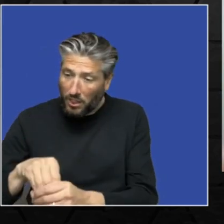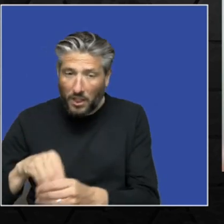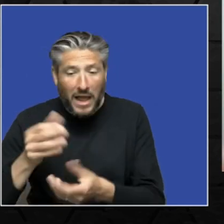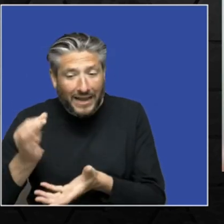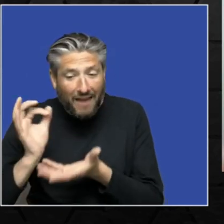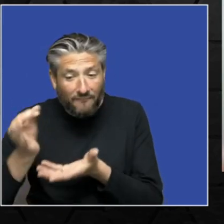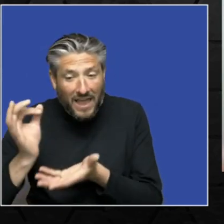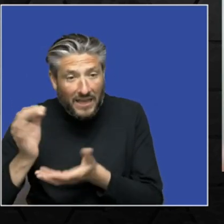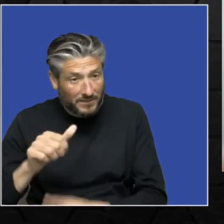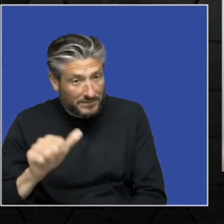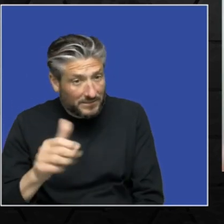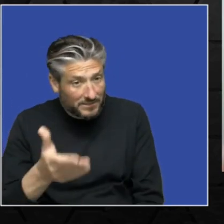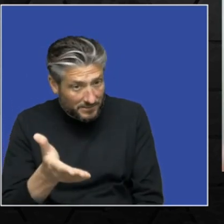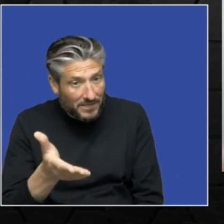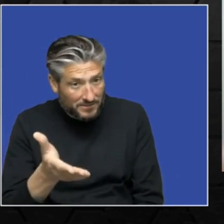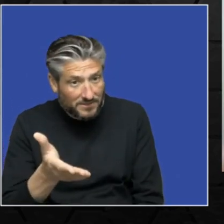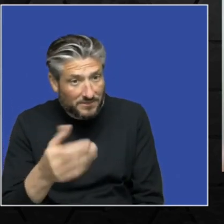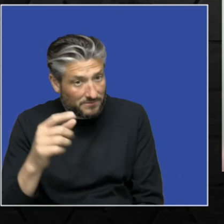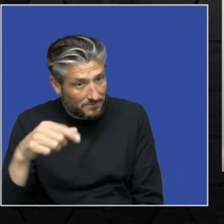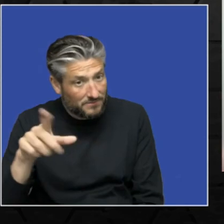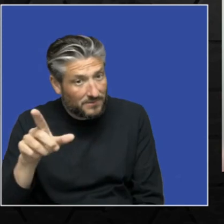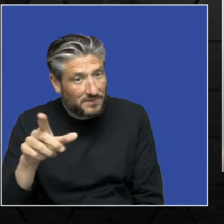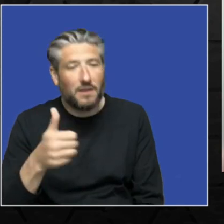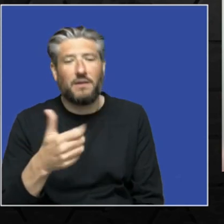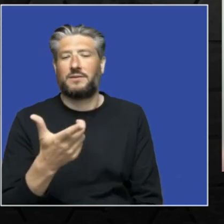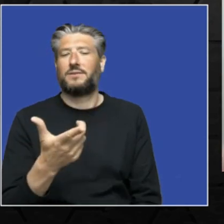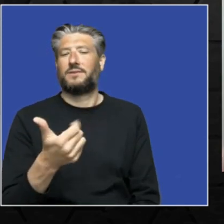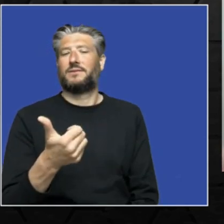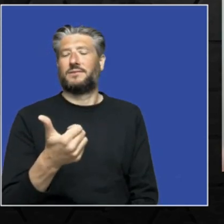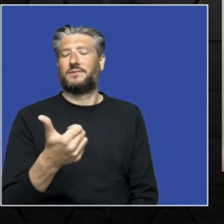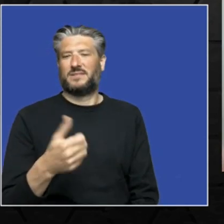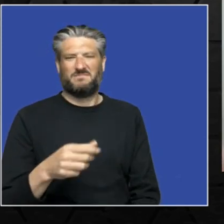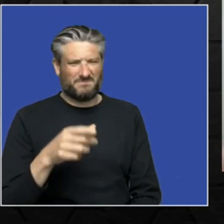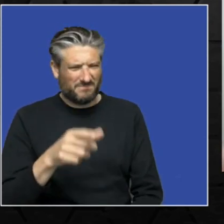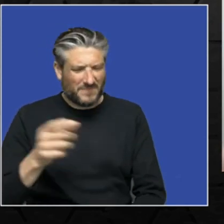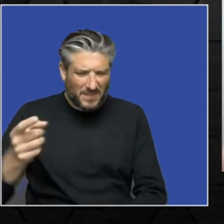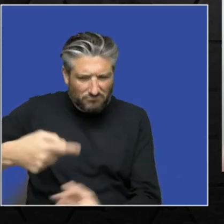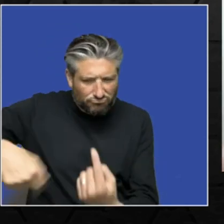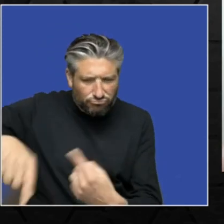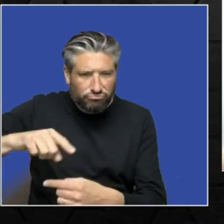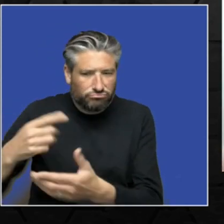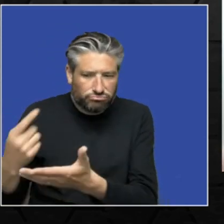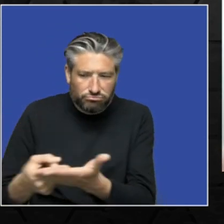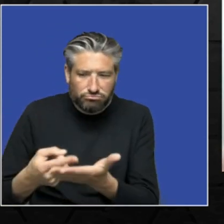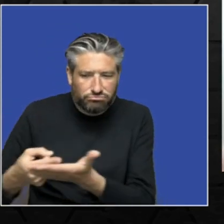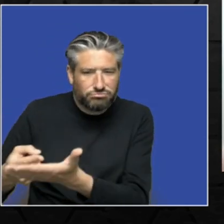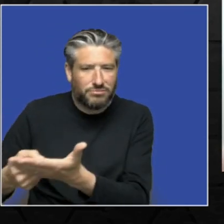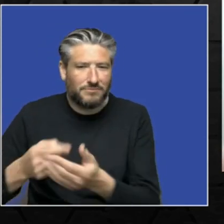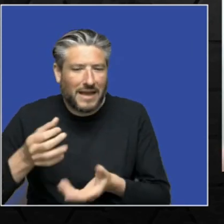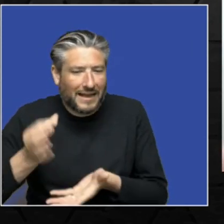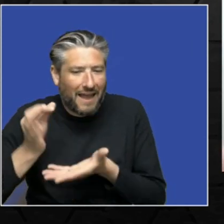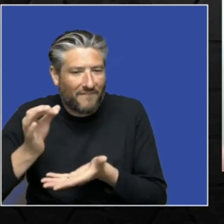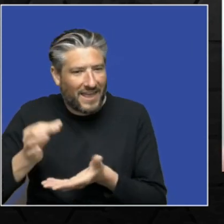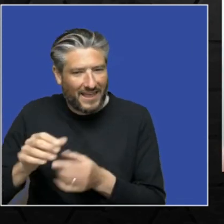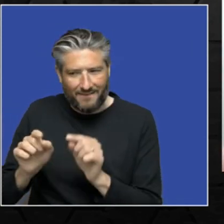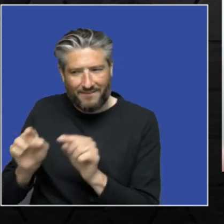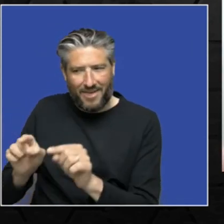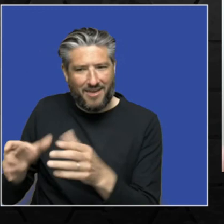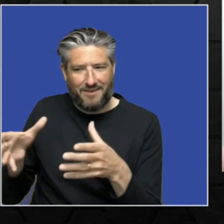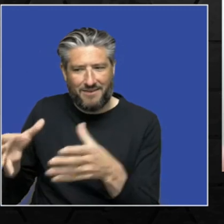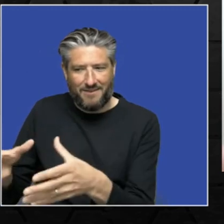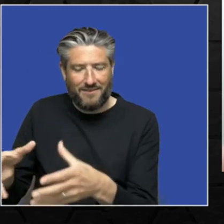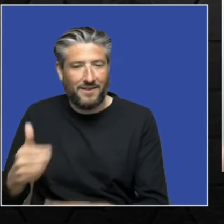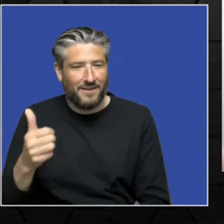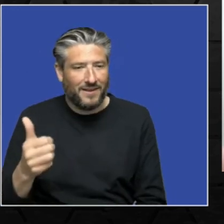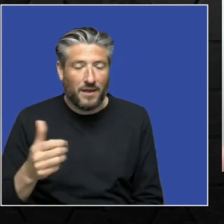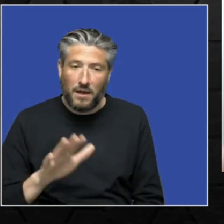their additional questions. So once again, I thank you for joining, and maybe we can learn a bit more about Spark at the cafe